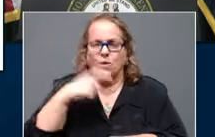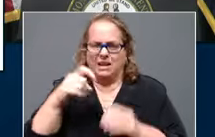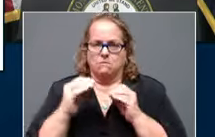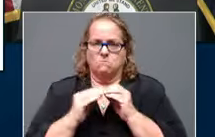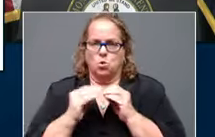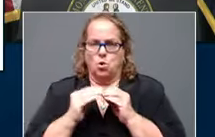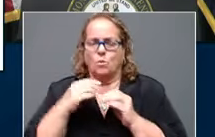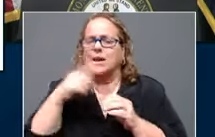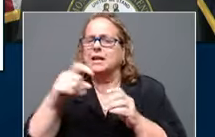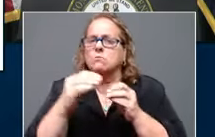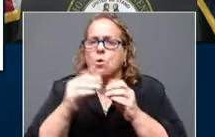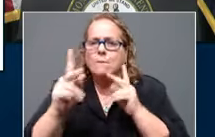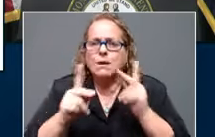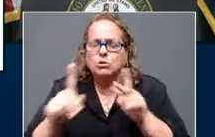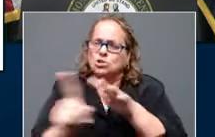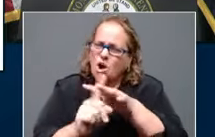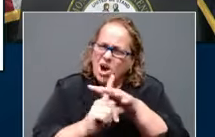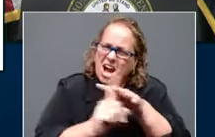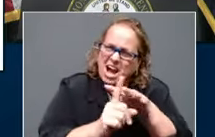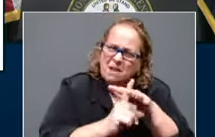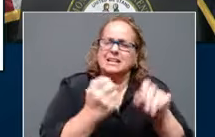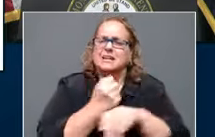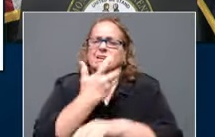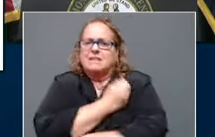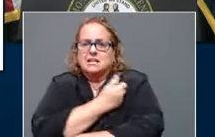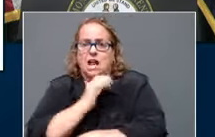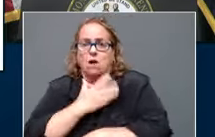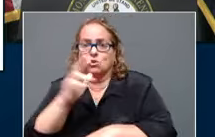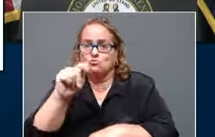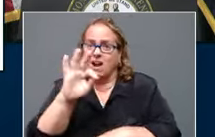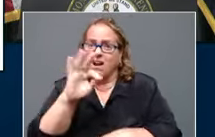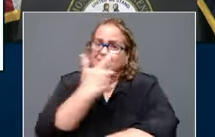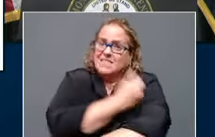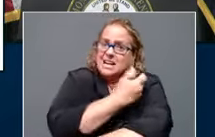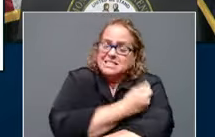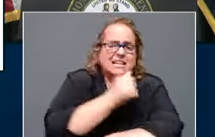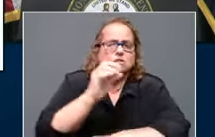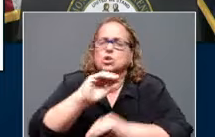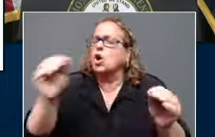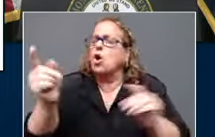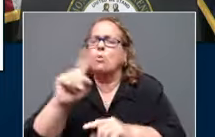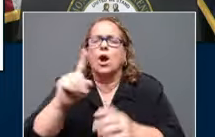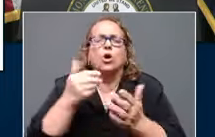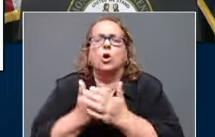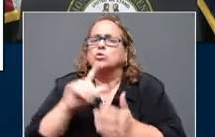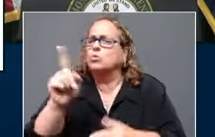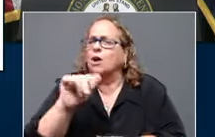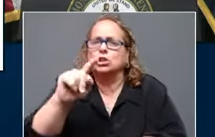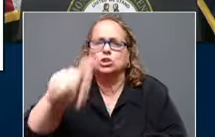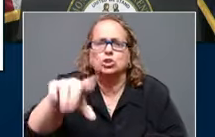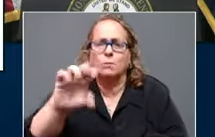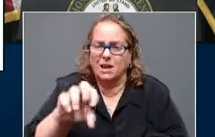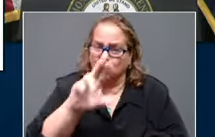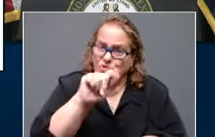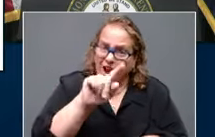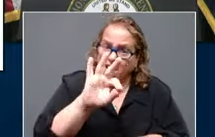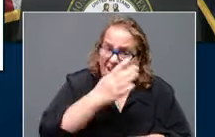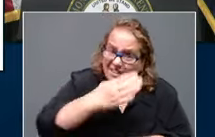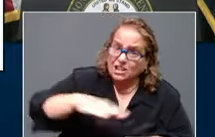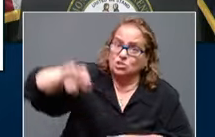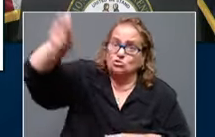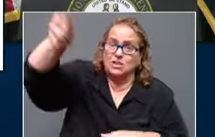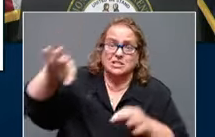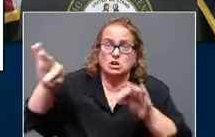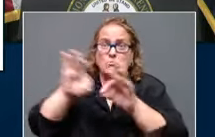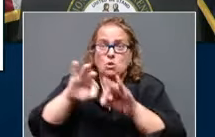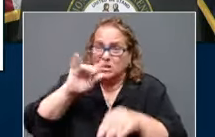the variant is trying to do with what we are trying to do. Remember, the Delta variant and COVID has one objective: to kill as